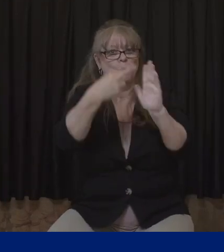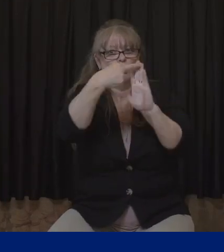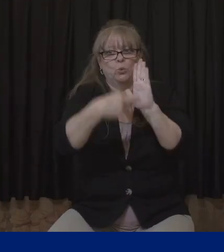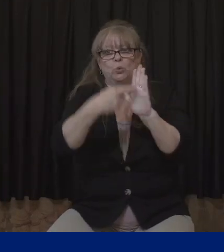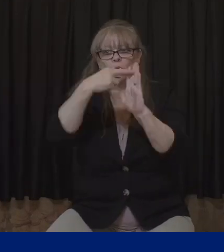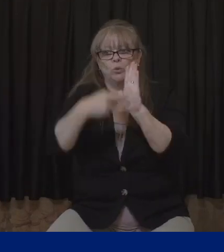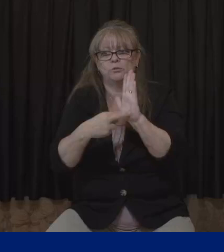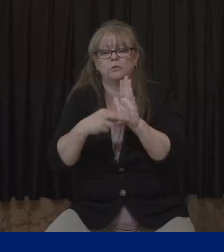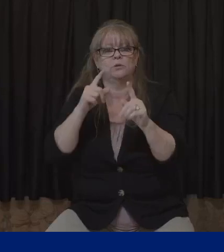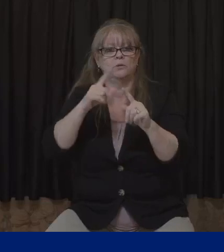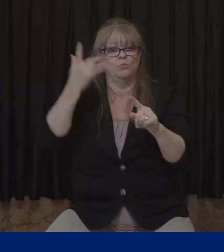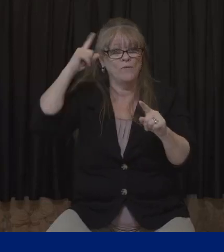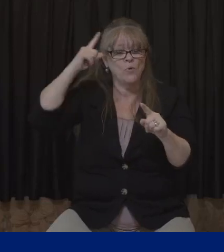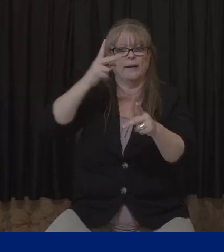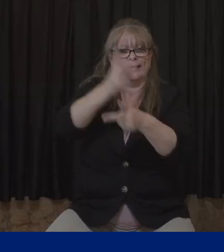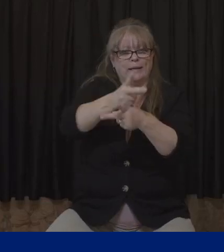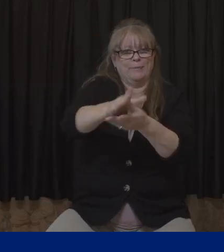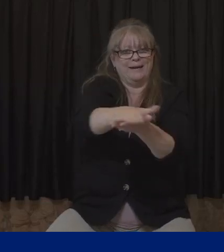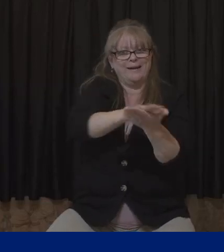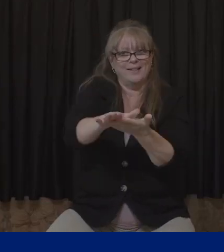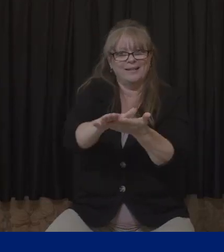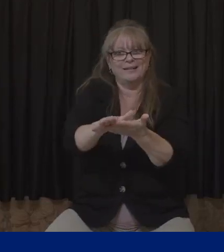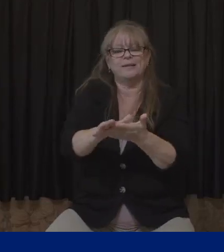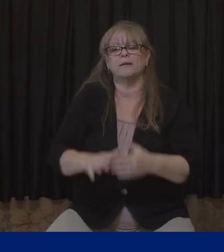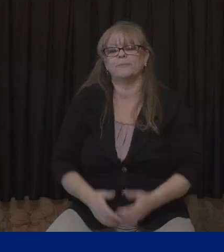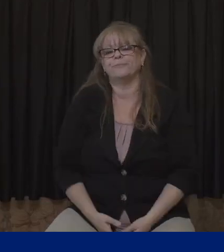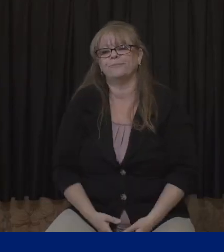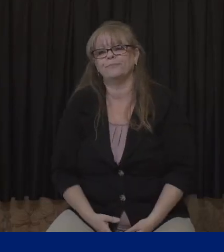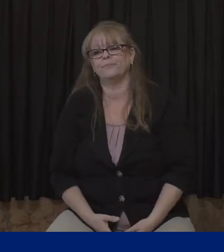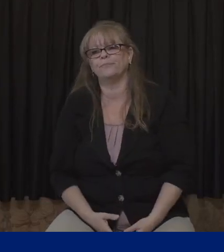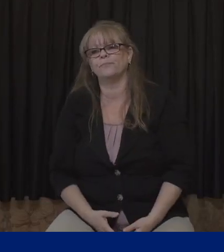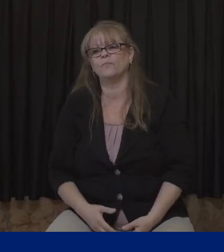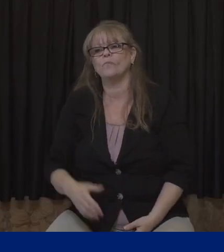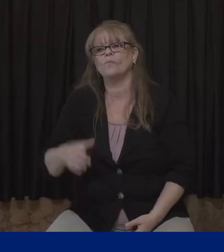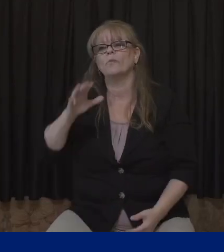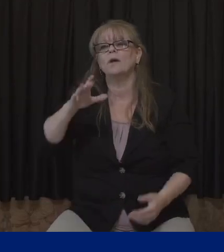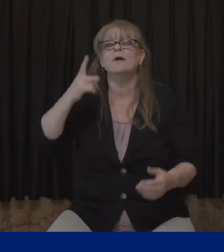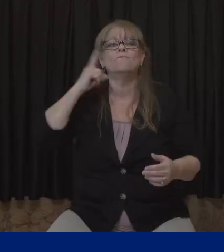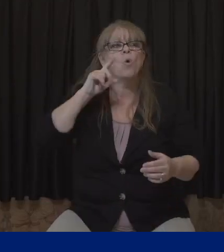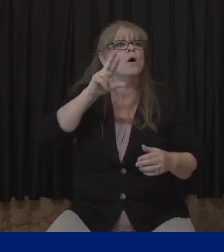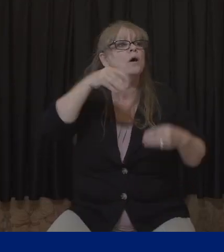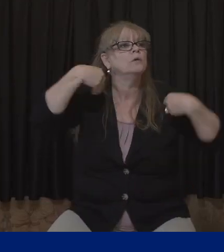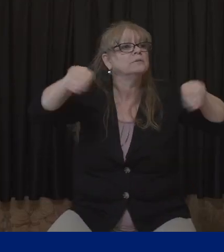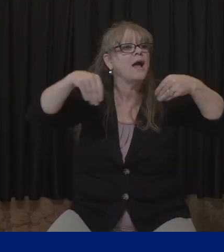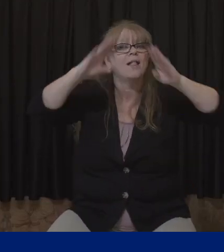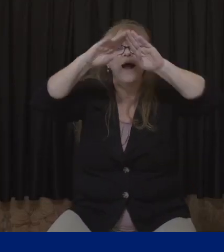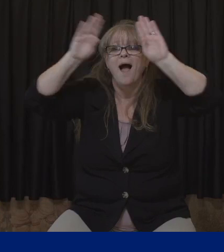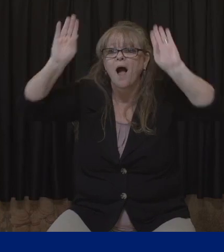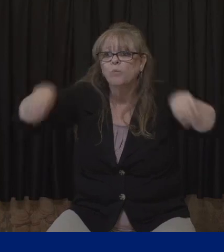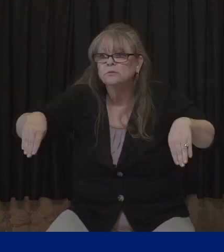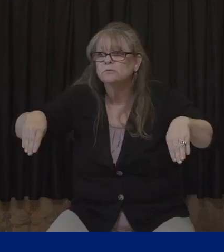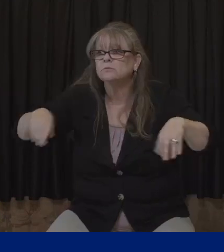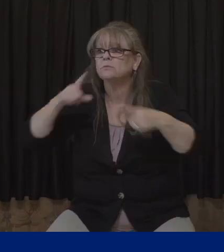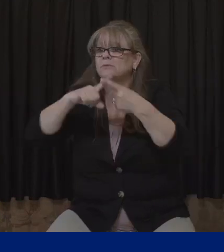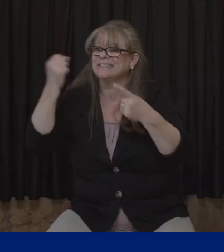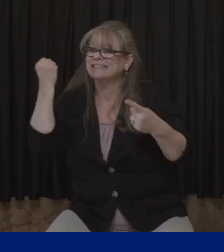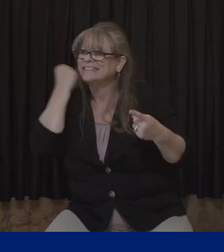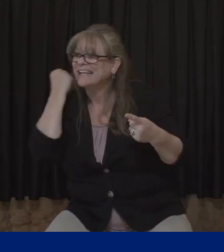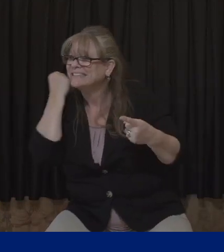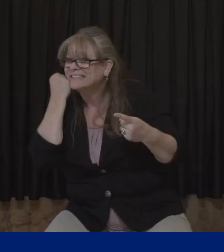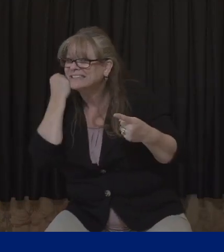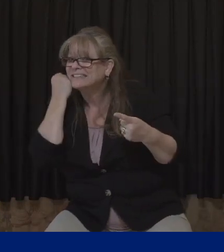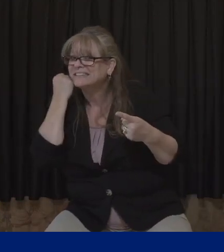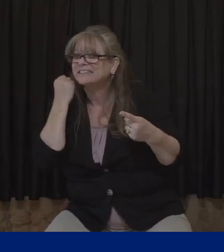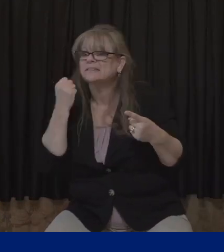coloradosaferathome.com for retail, for offices, for elective medical and dental care, for child care, for education, for